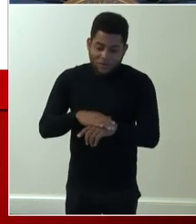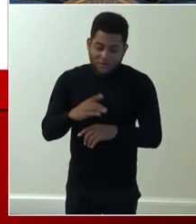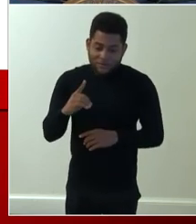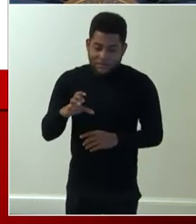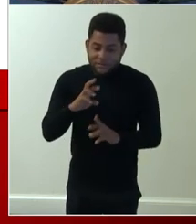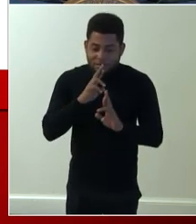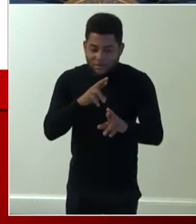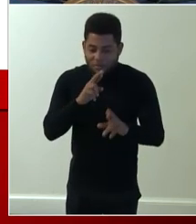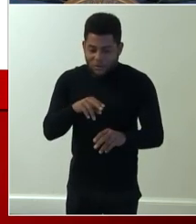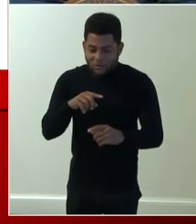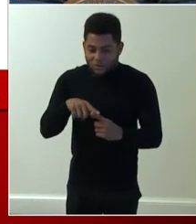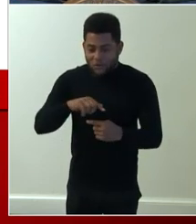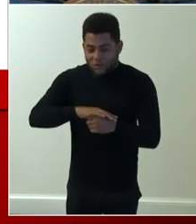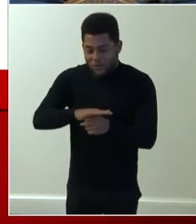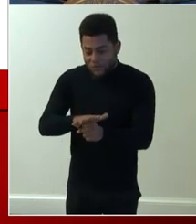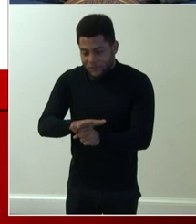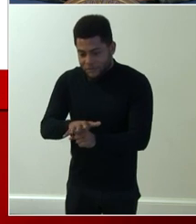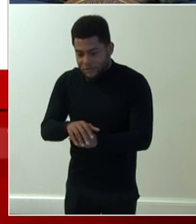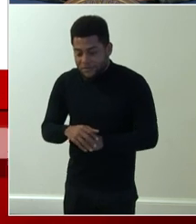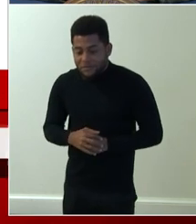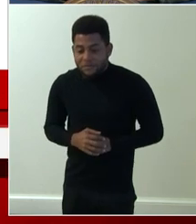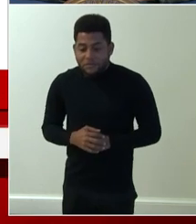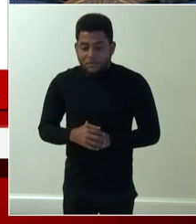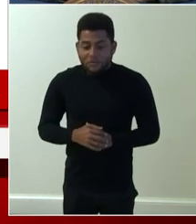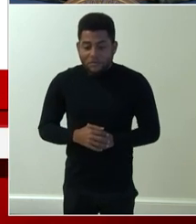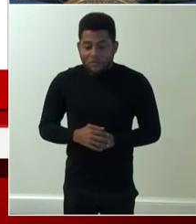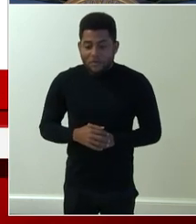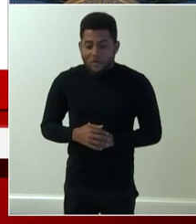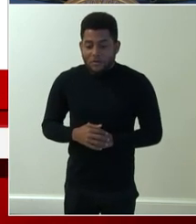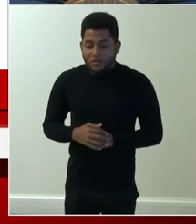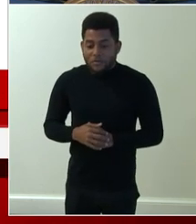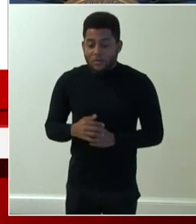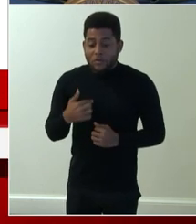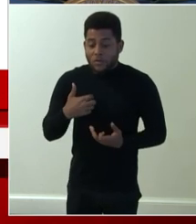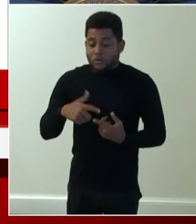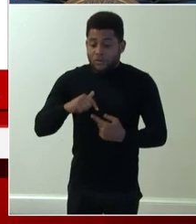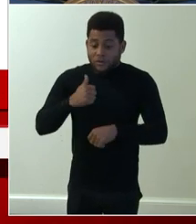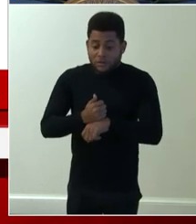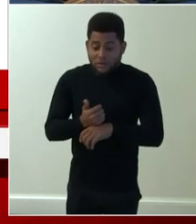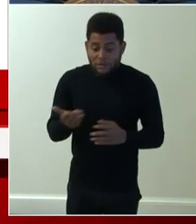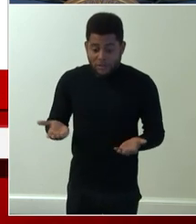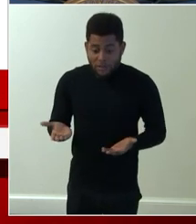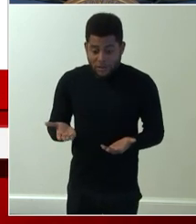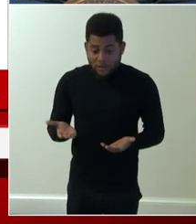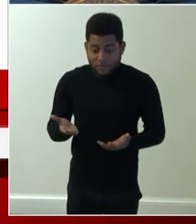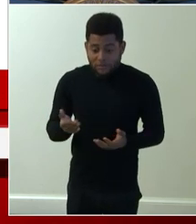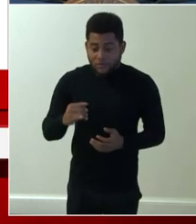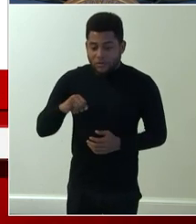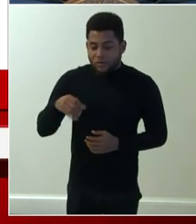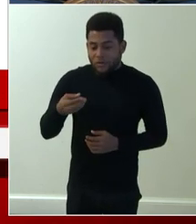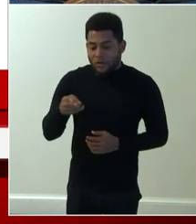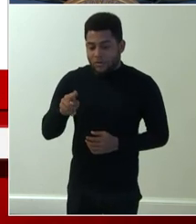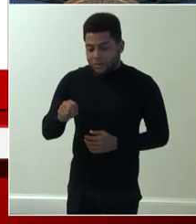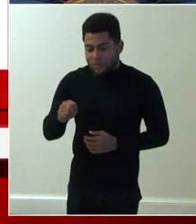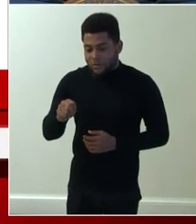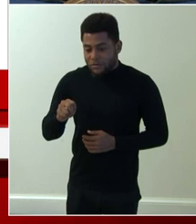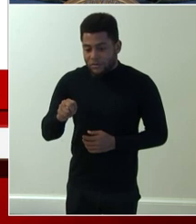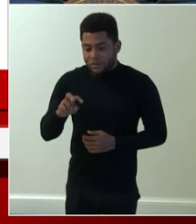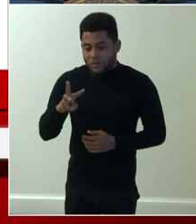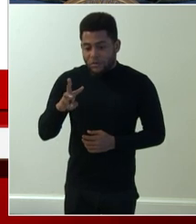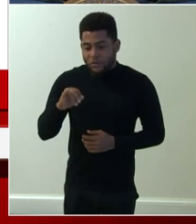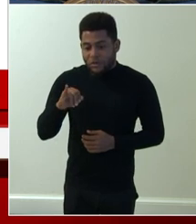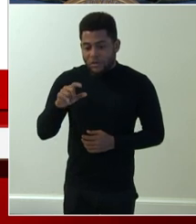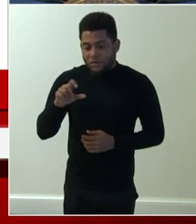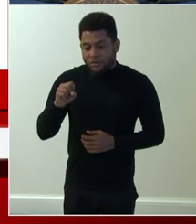response to COVID-19. We are located in the John A. Wilson building. I'm joined today by members of